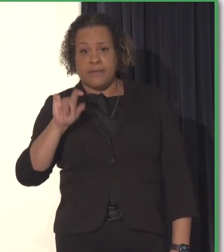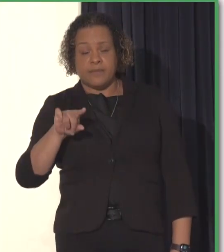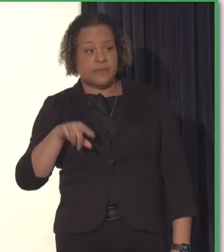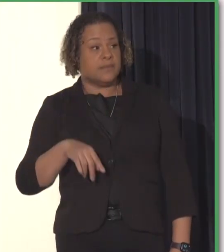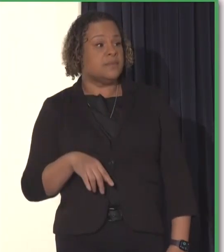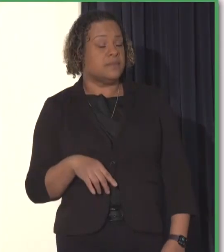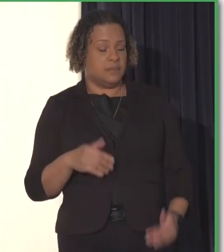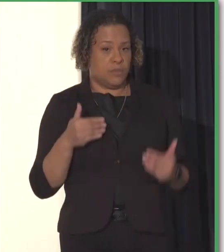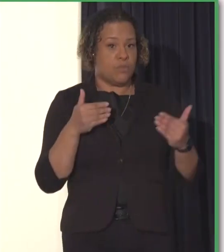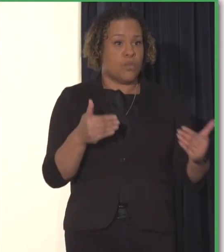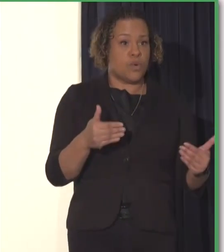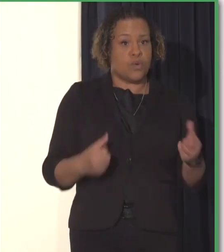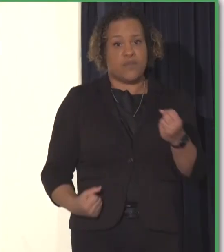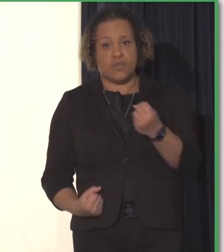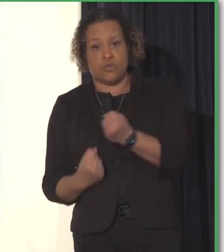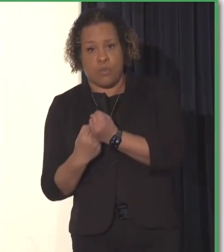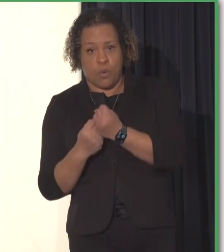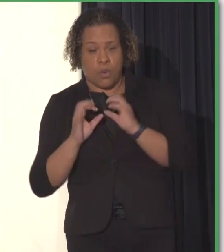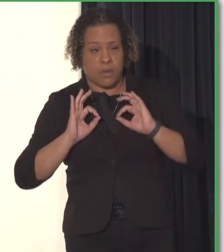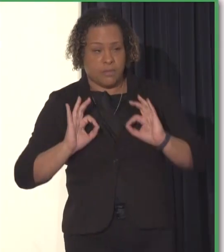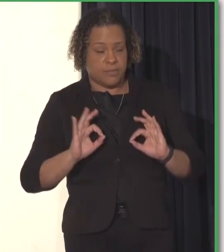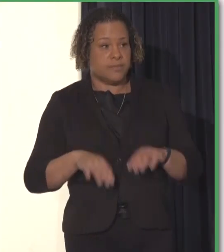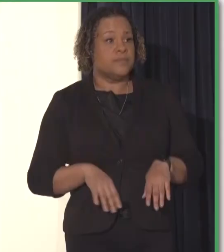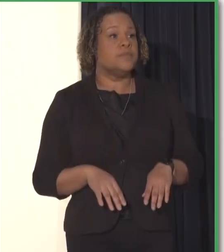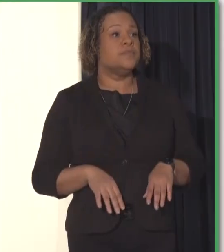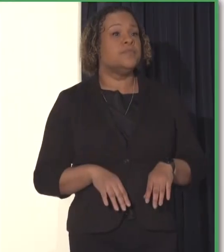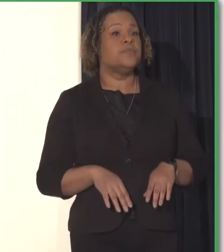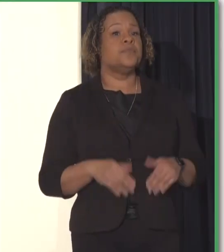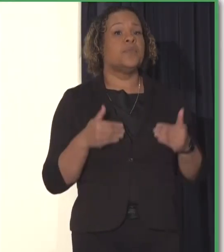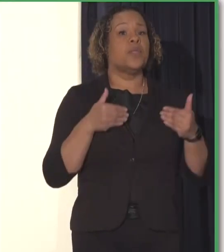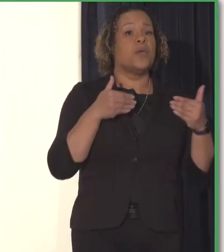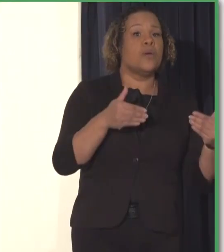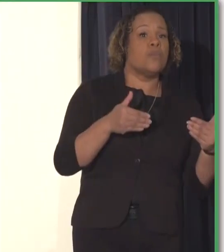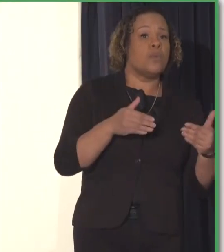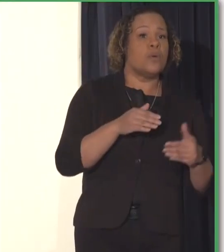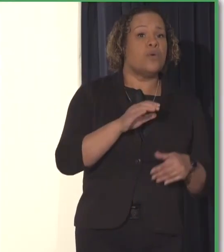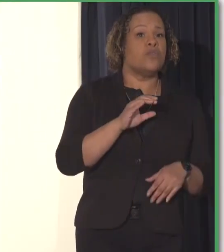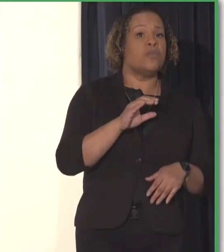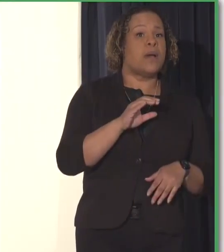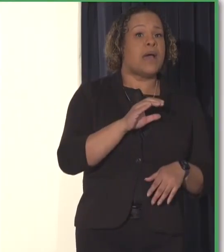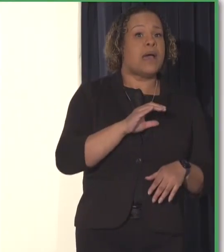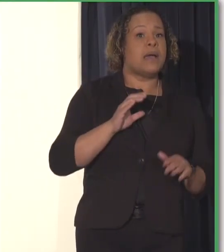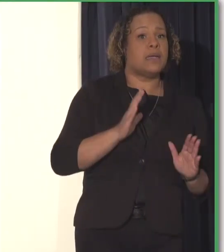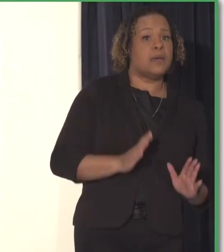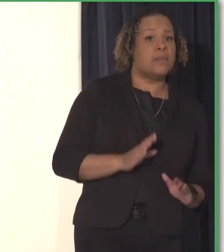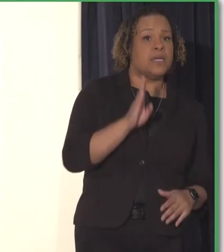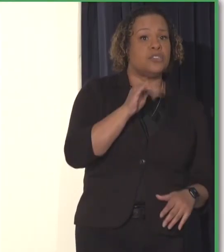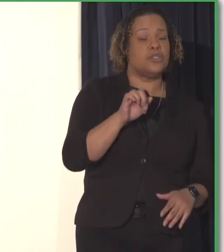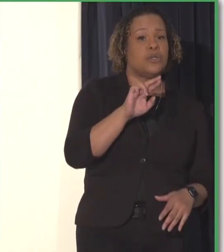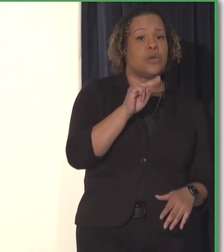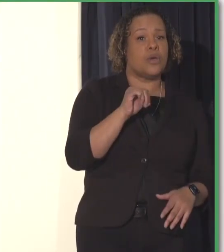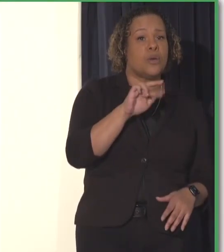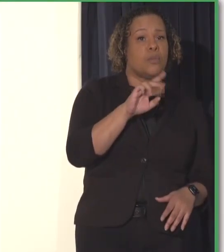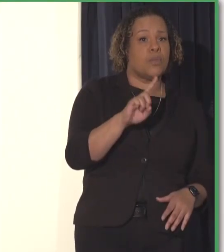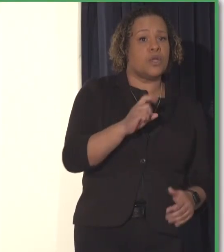So moved. Support. Moved by Commissioner Bernard and supported by Commissioner Banks.